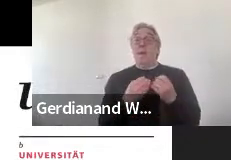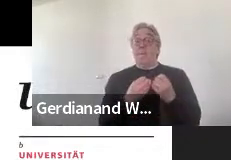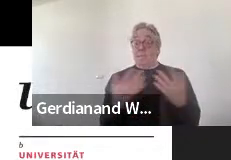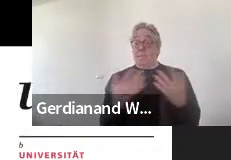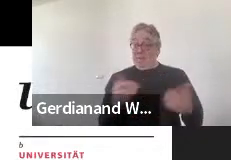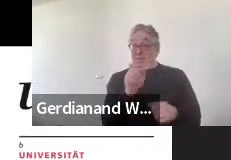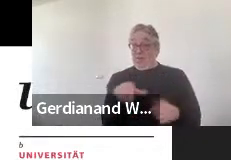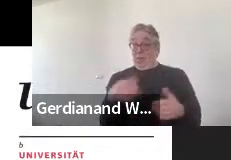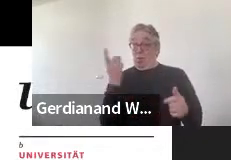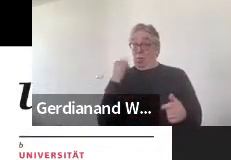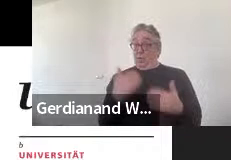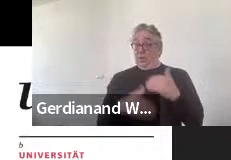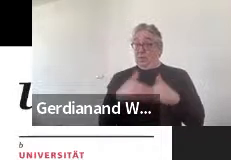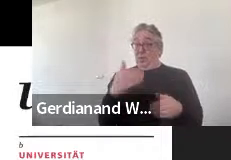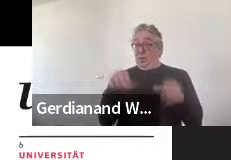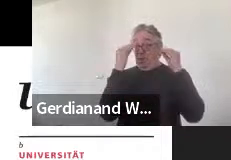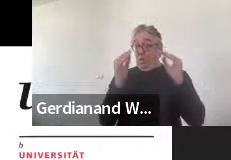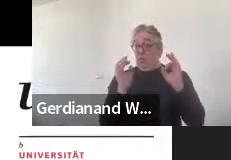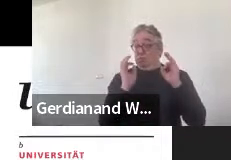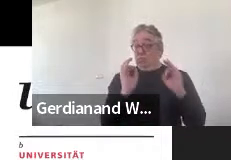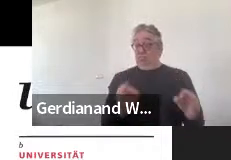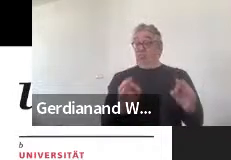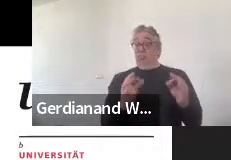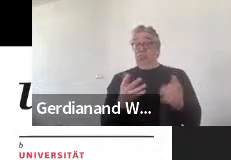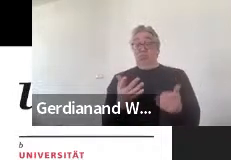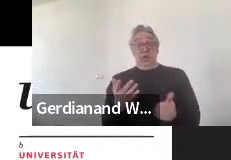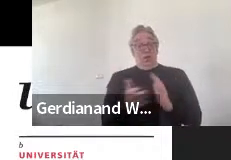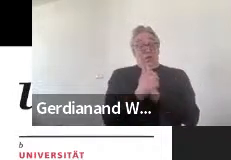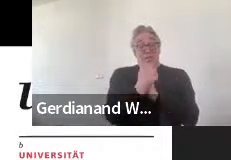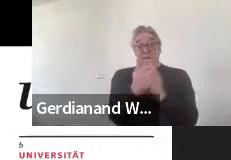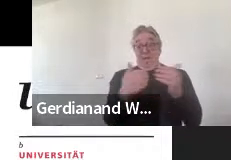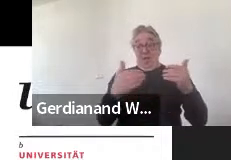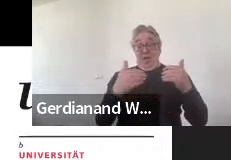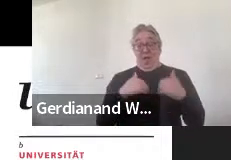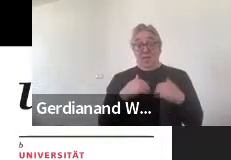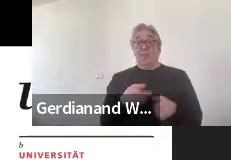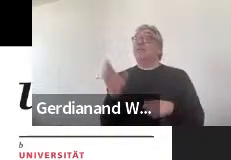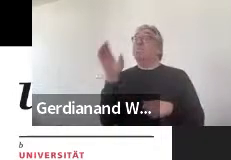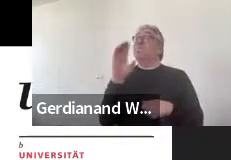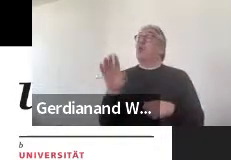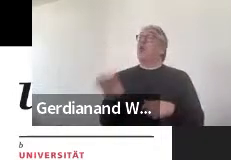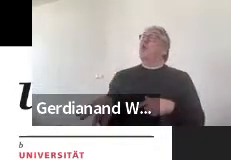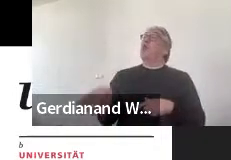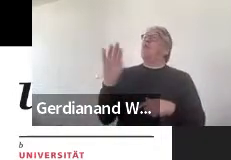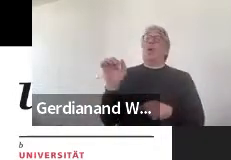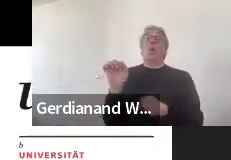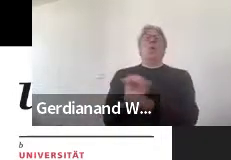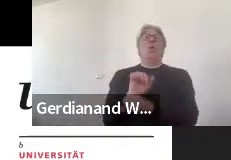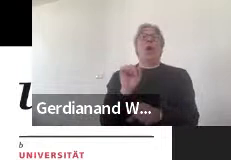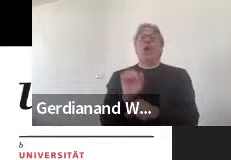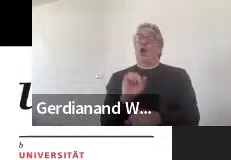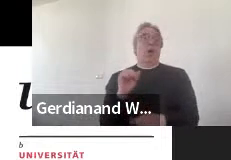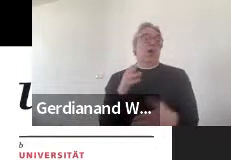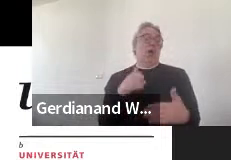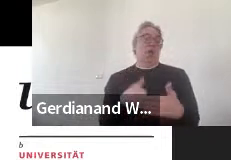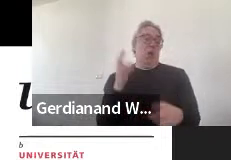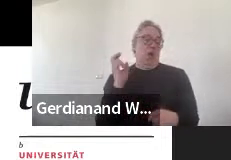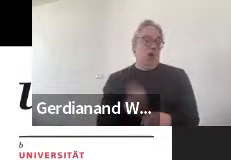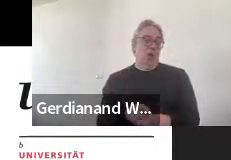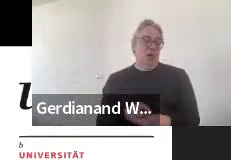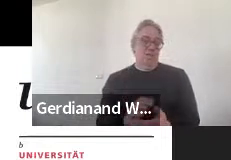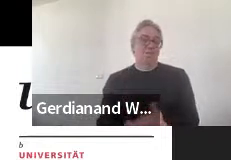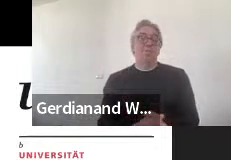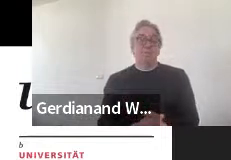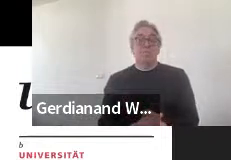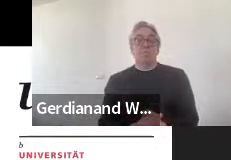skilled and educated, they have difficulties actually to find a job in the formal labor market. Even it's difficult